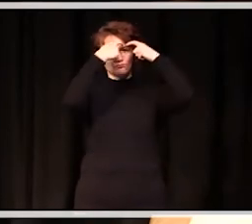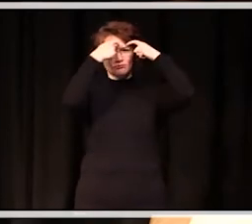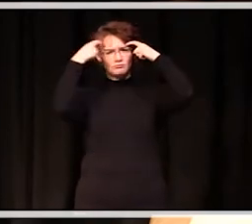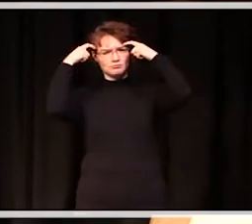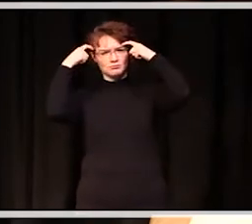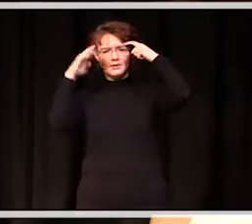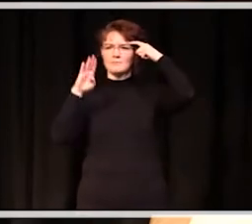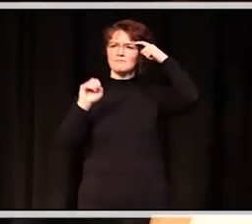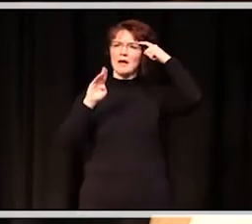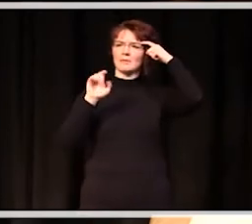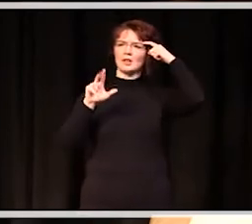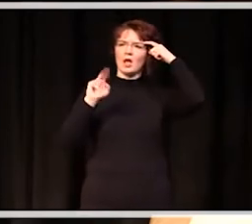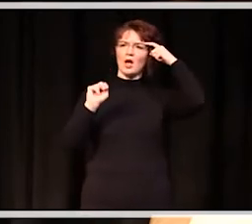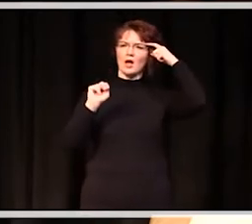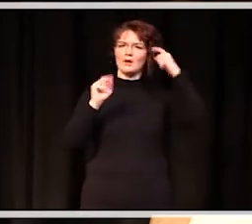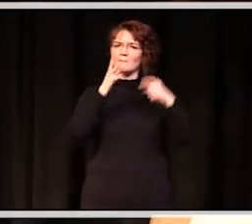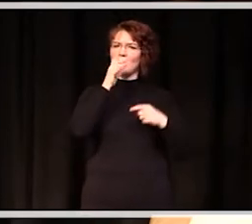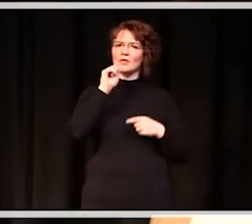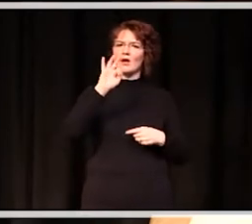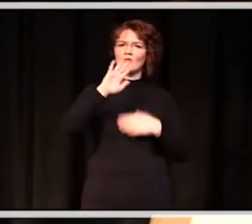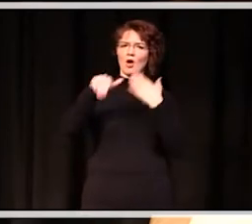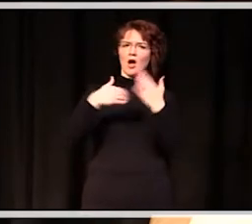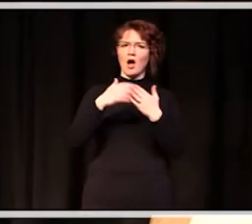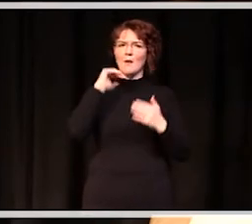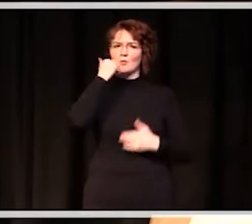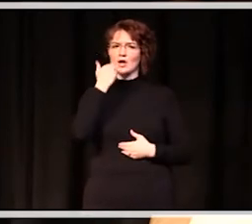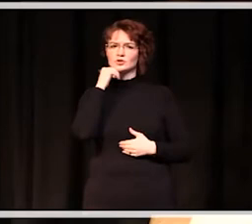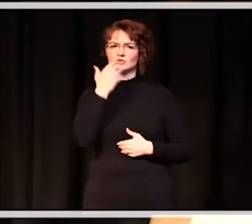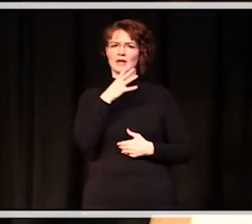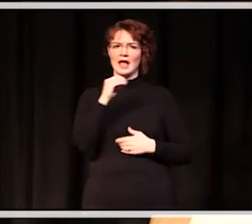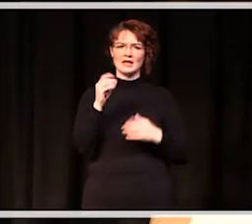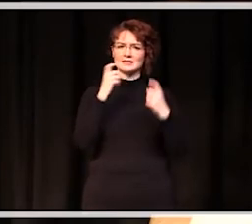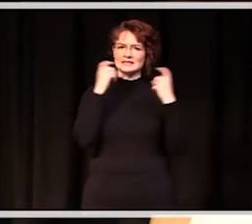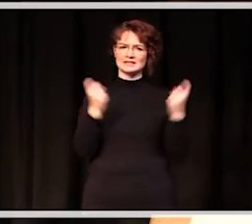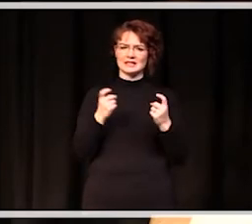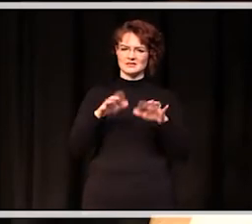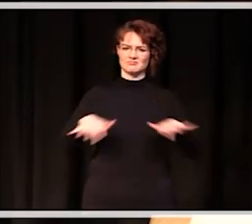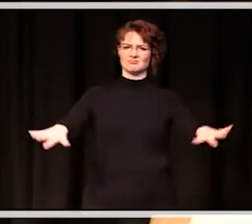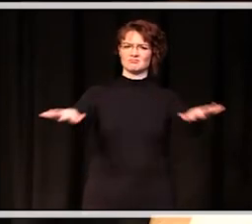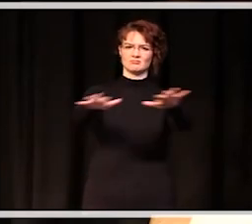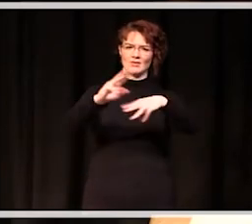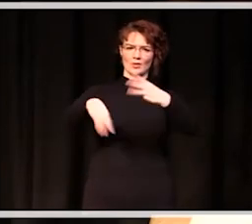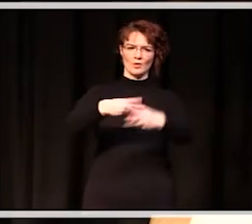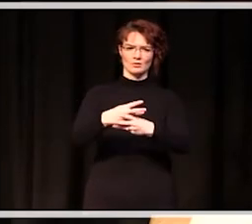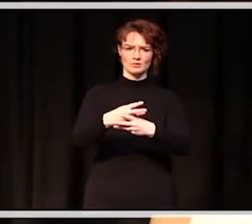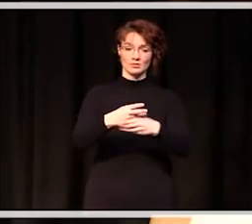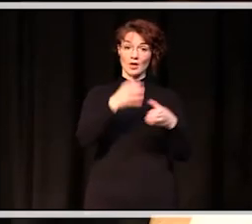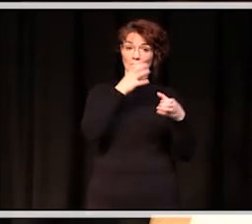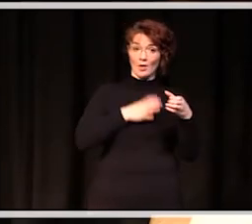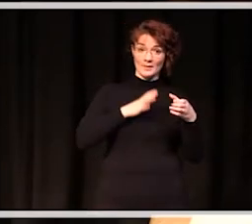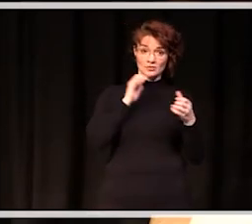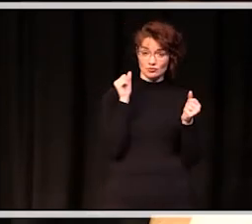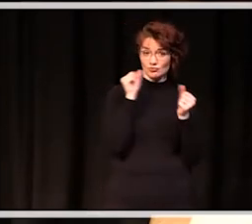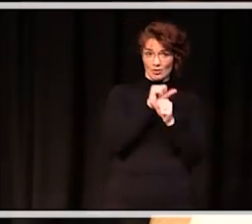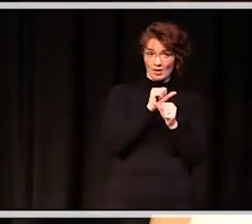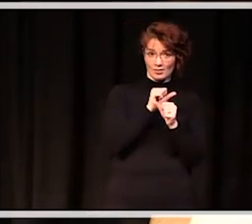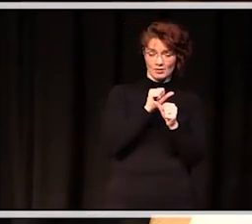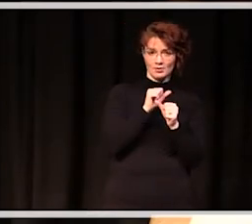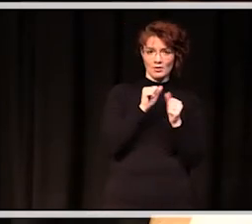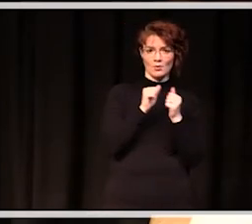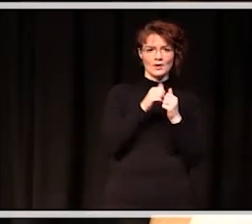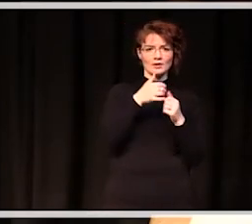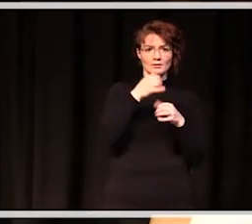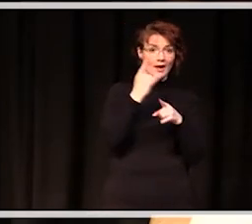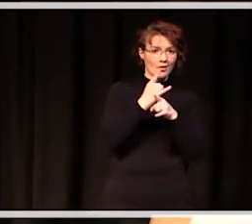Great, mother of all prostitutes and obscenities in the world. I could see that she was drunk with the blood of